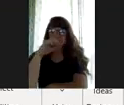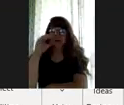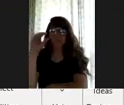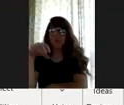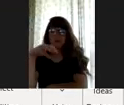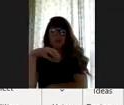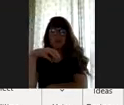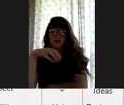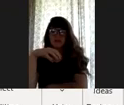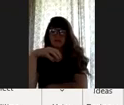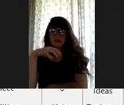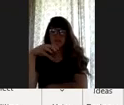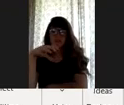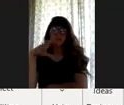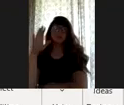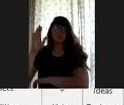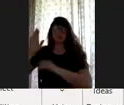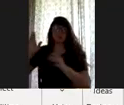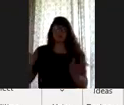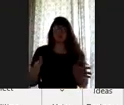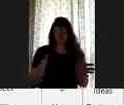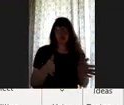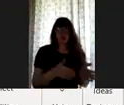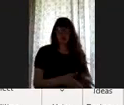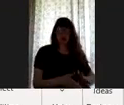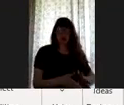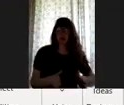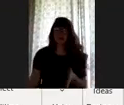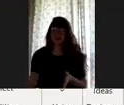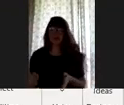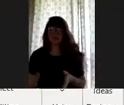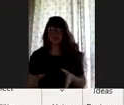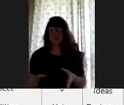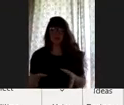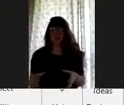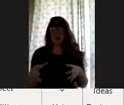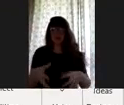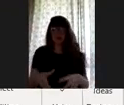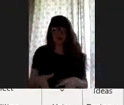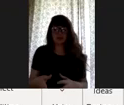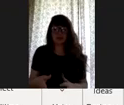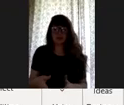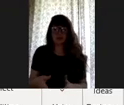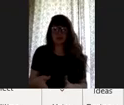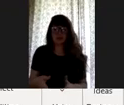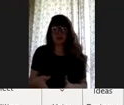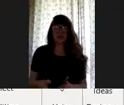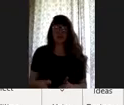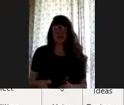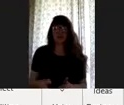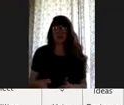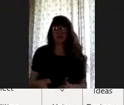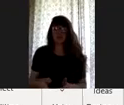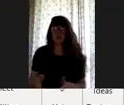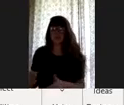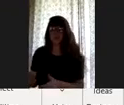girls have a really hard time sometimes trying to distinguish mom and teacher. And so whenever I come in and I try to do something with